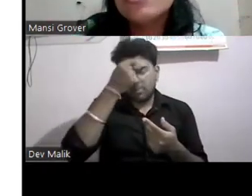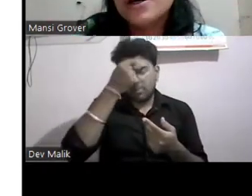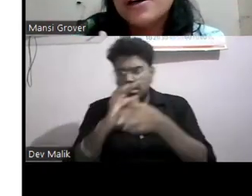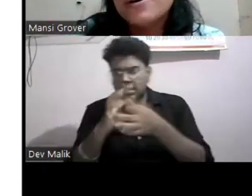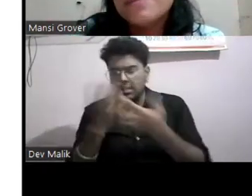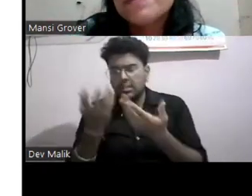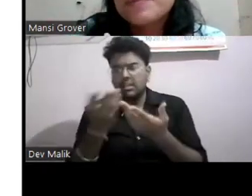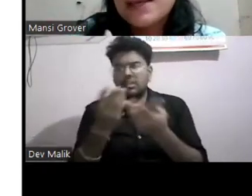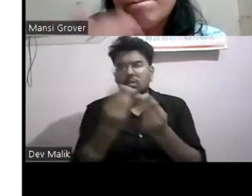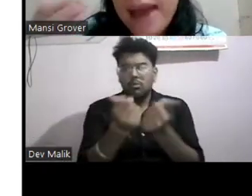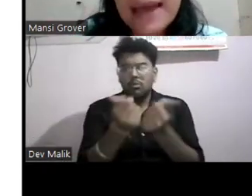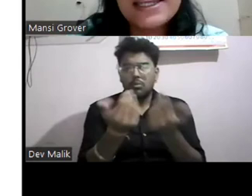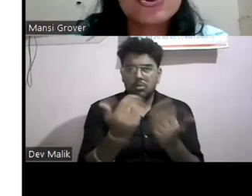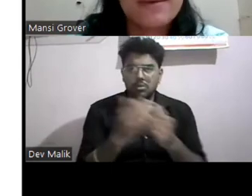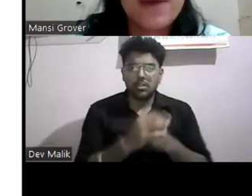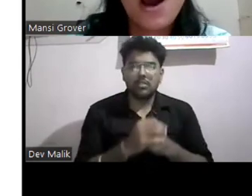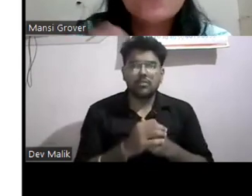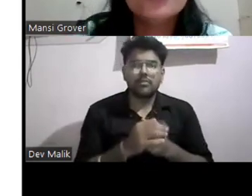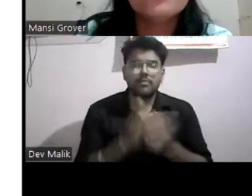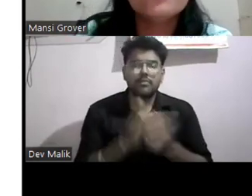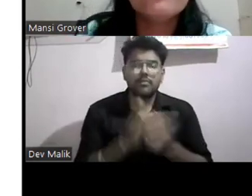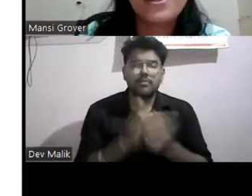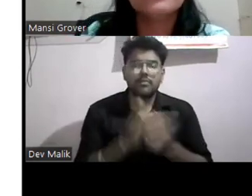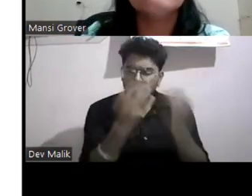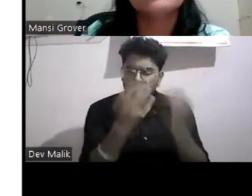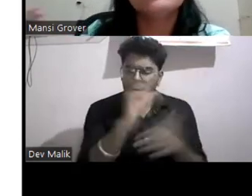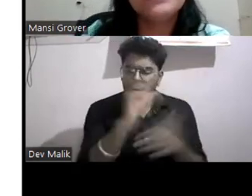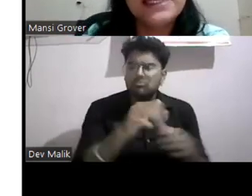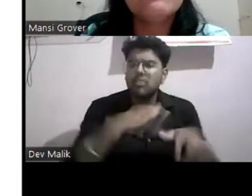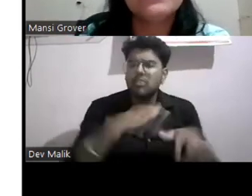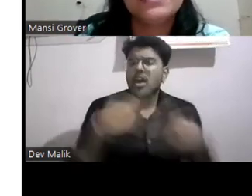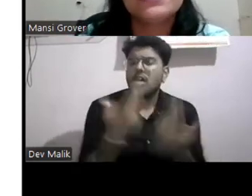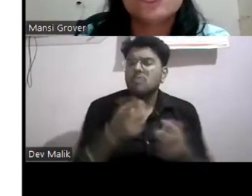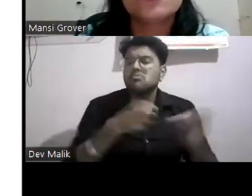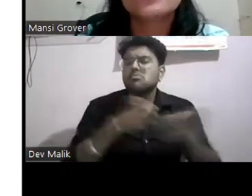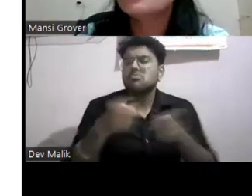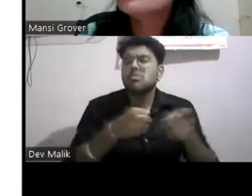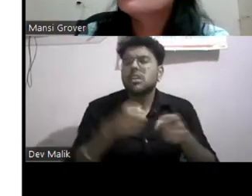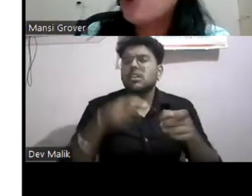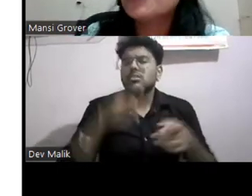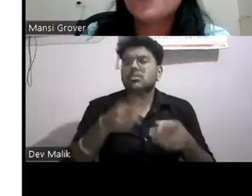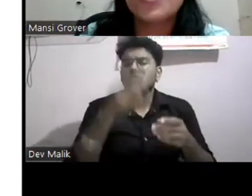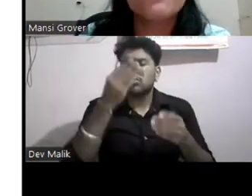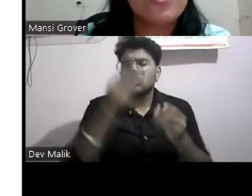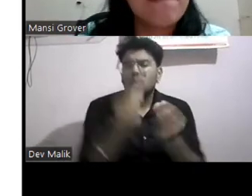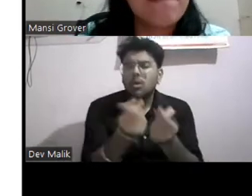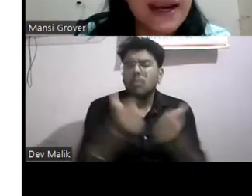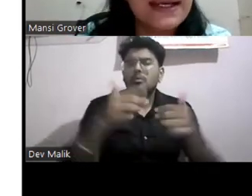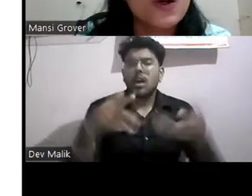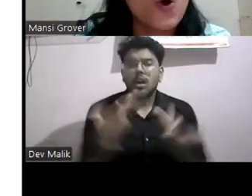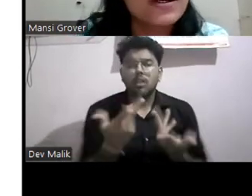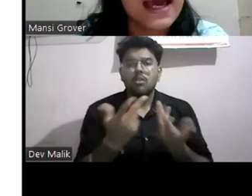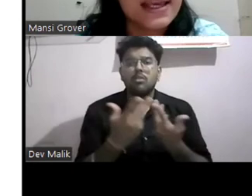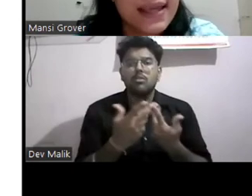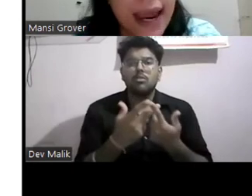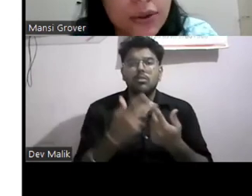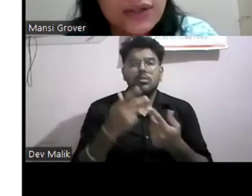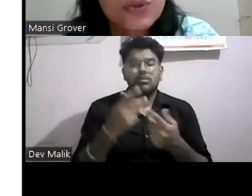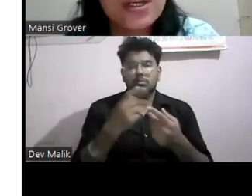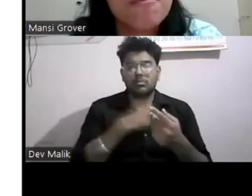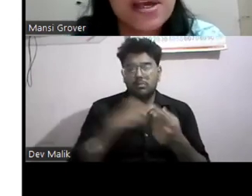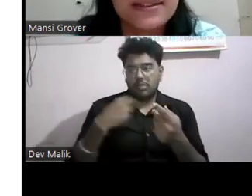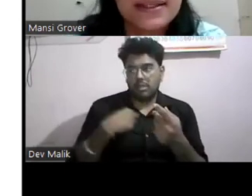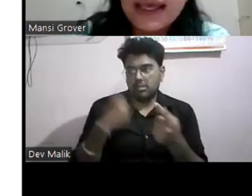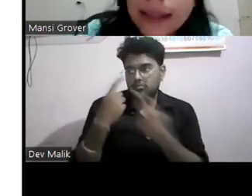to manage them? How would you find a way to deal with these issues, not going for medical or